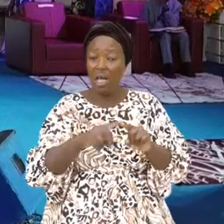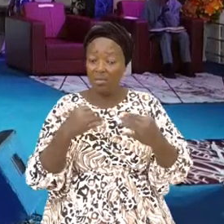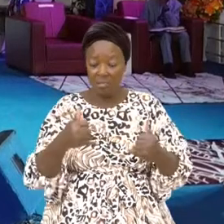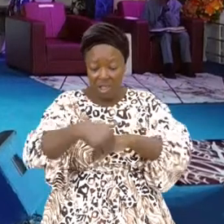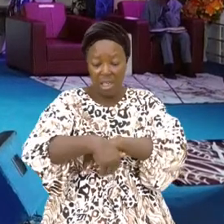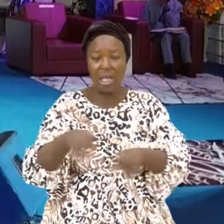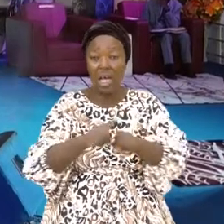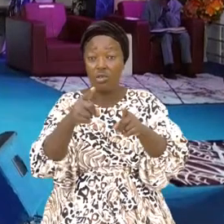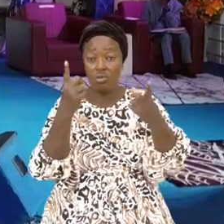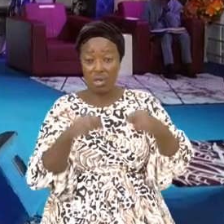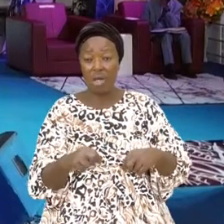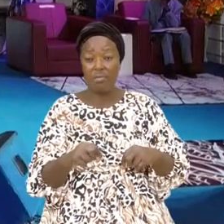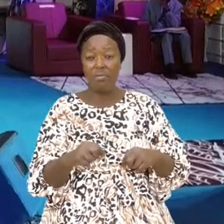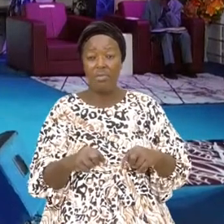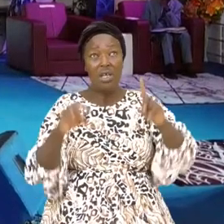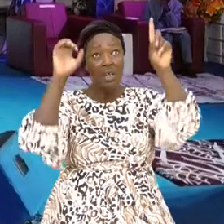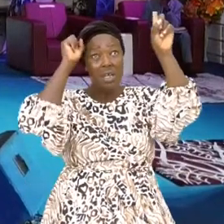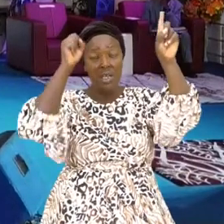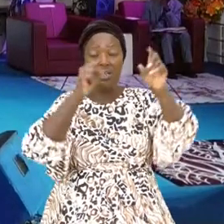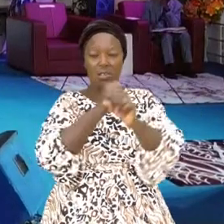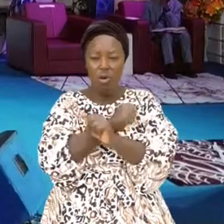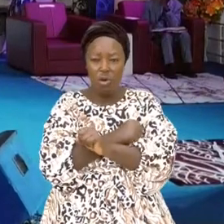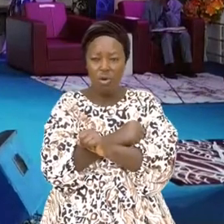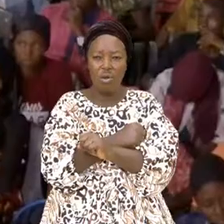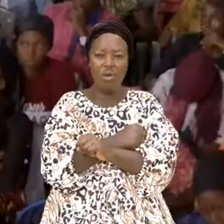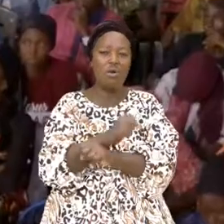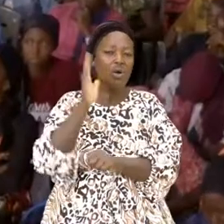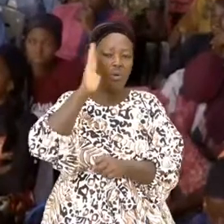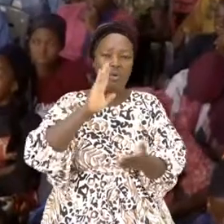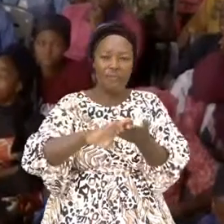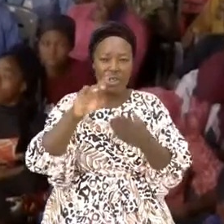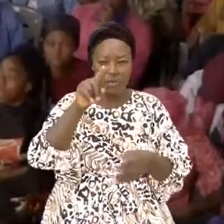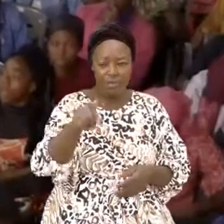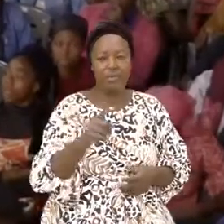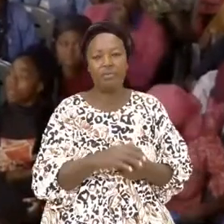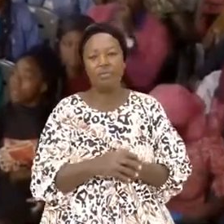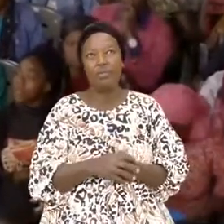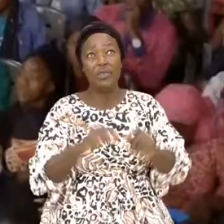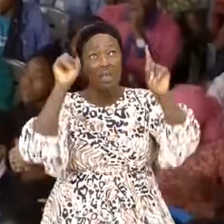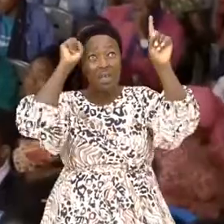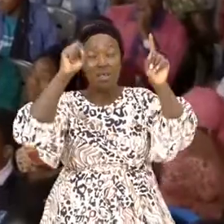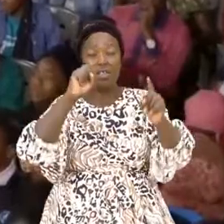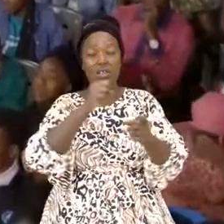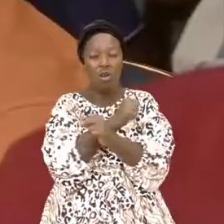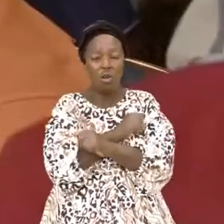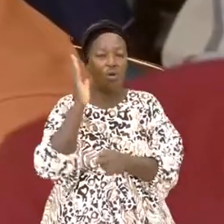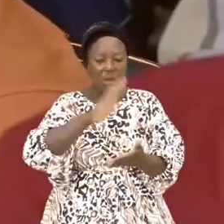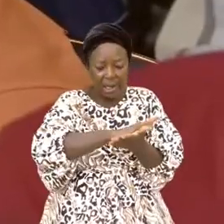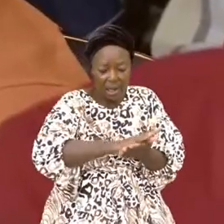come, his love will forgive you. His love will cleanse